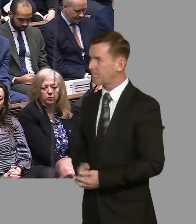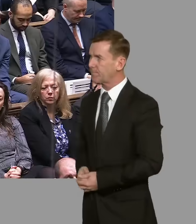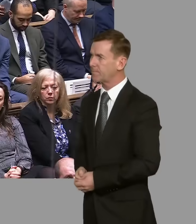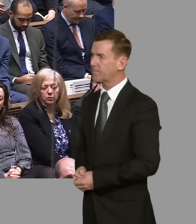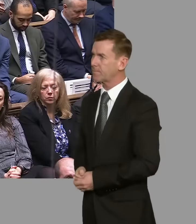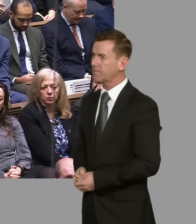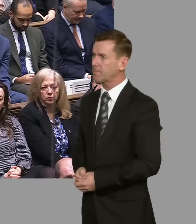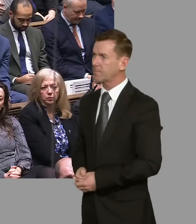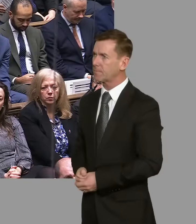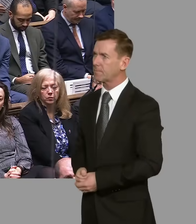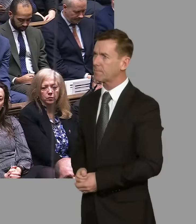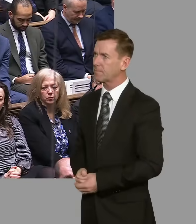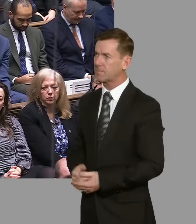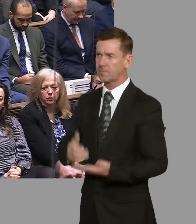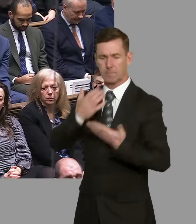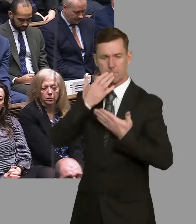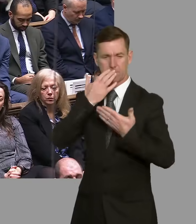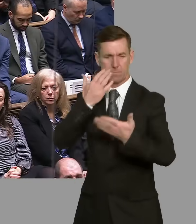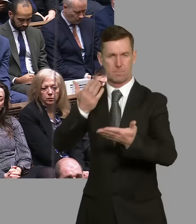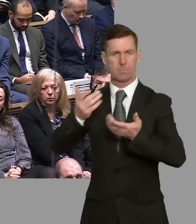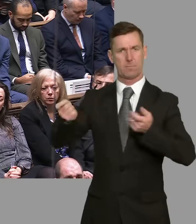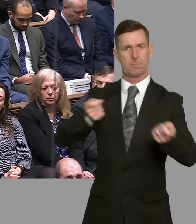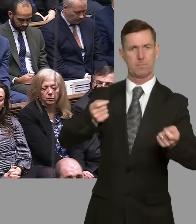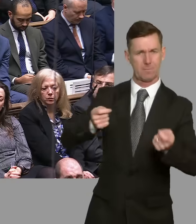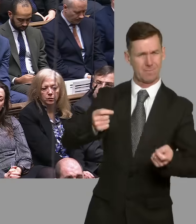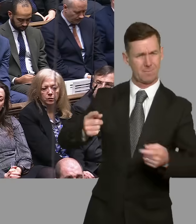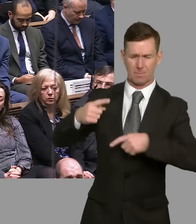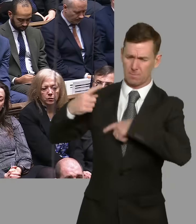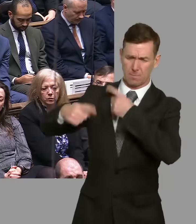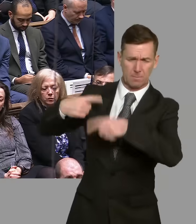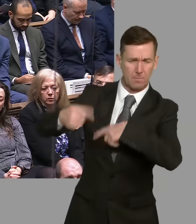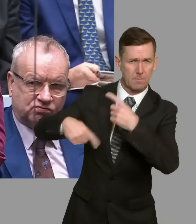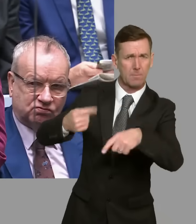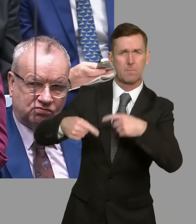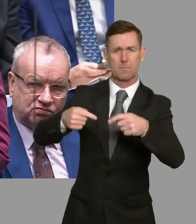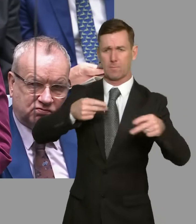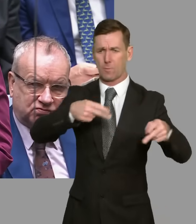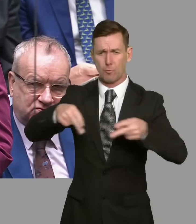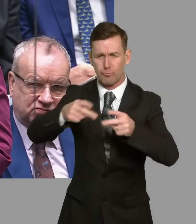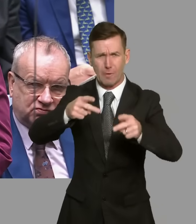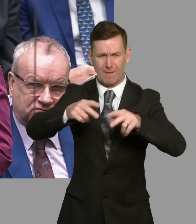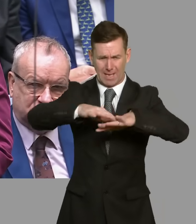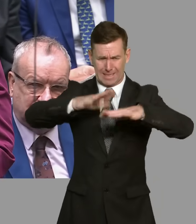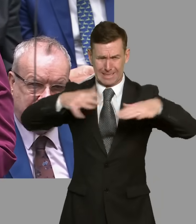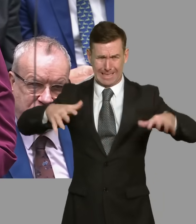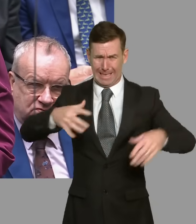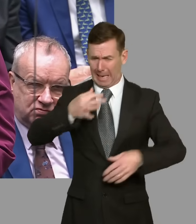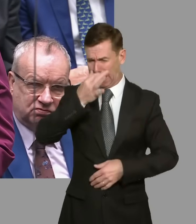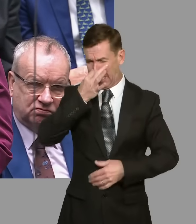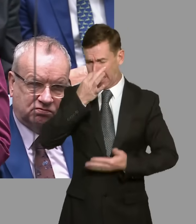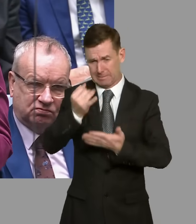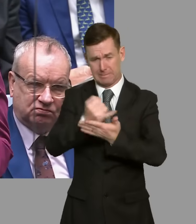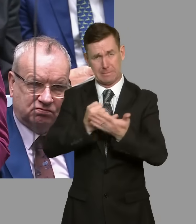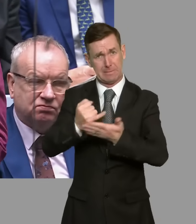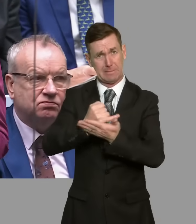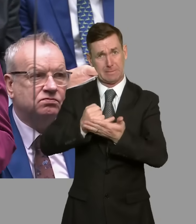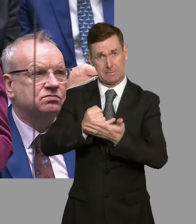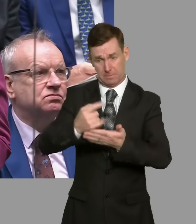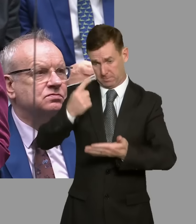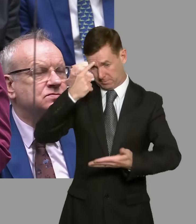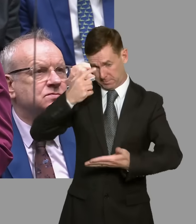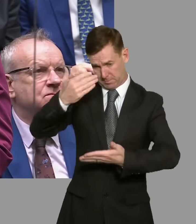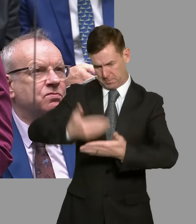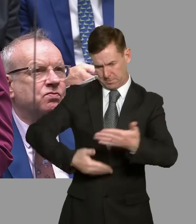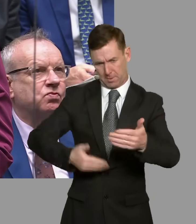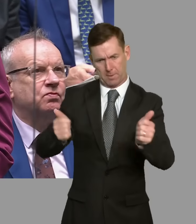paid the price of a failing system, so the Water White Paper is a welcome first step in beginning to set things right. But there's a glaring